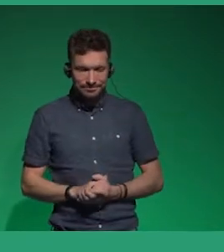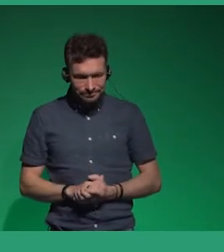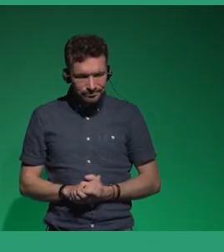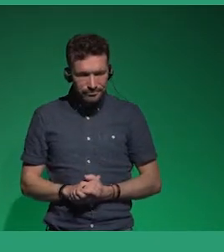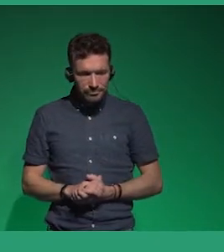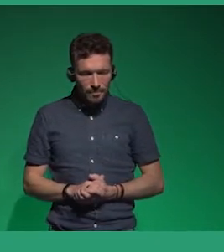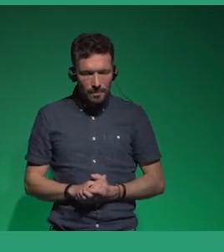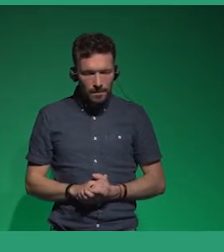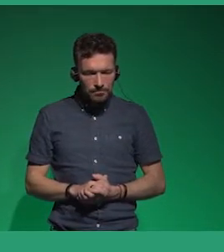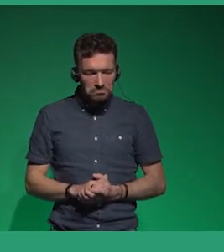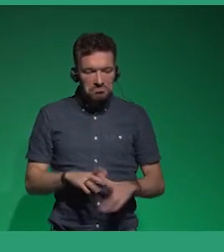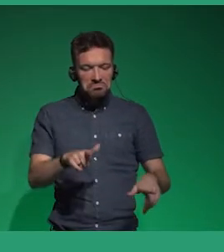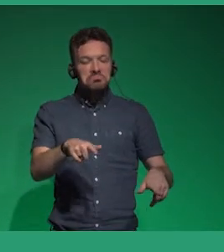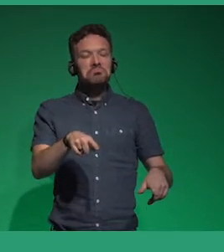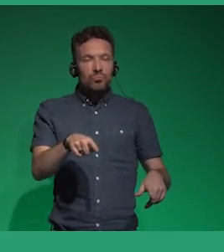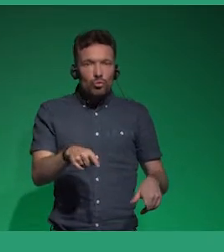by 38%.